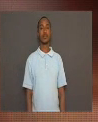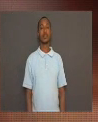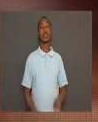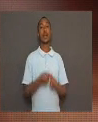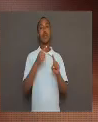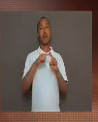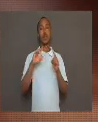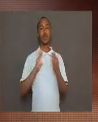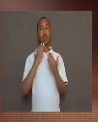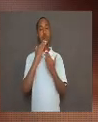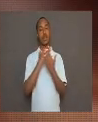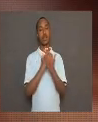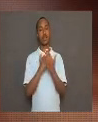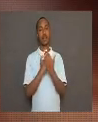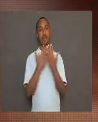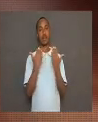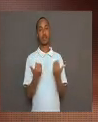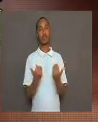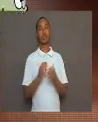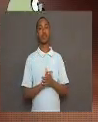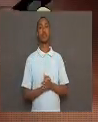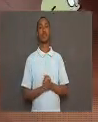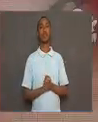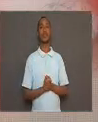Let's get back to our lesson.